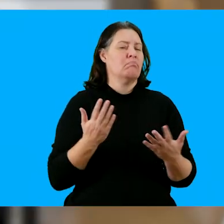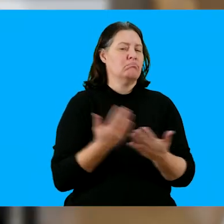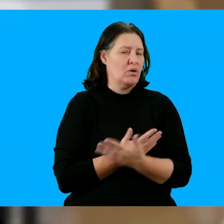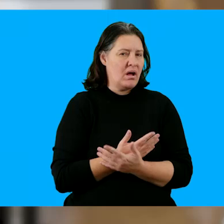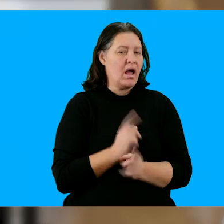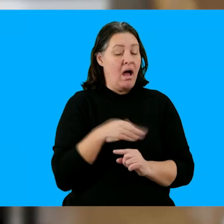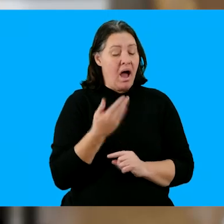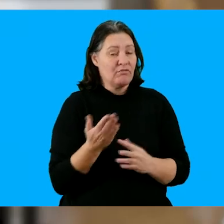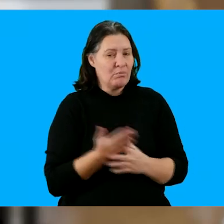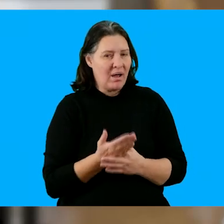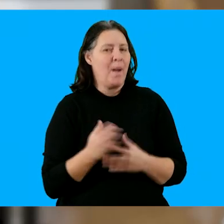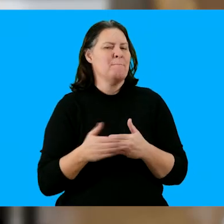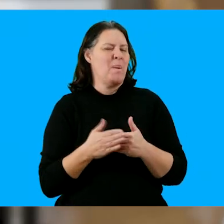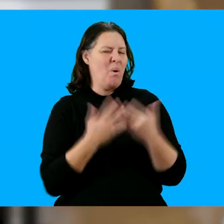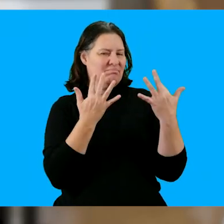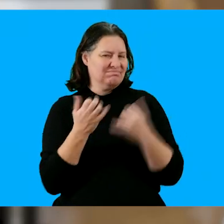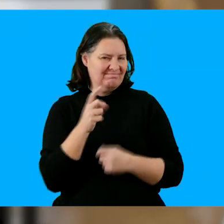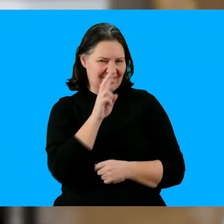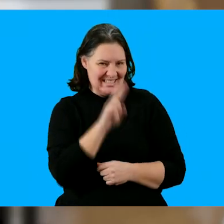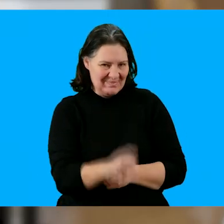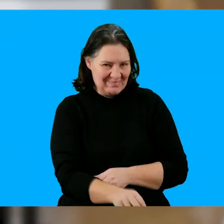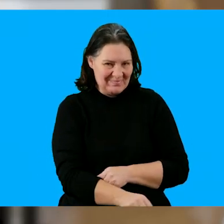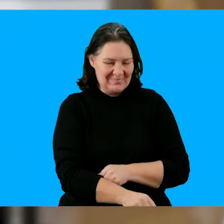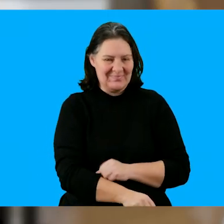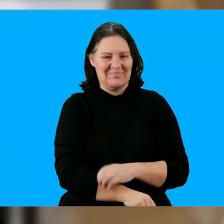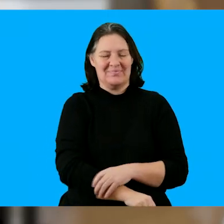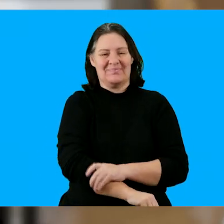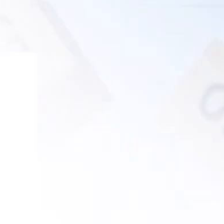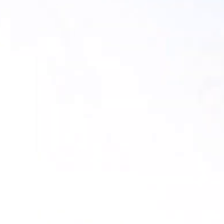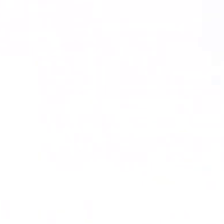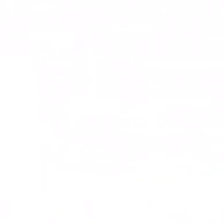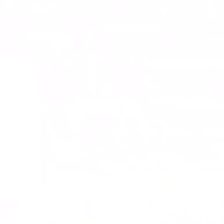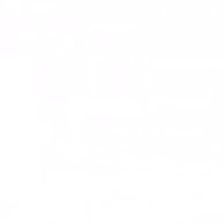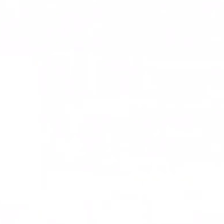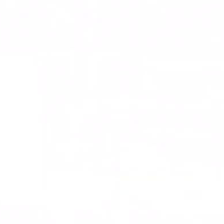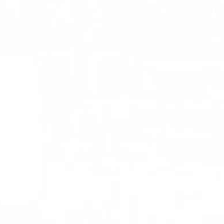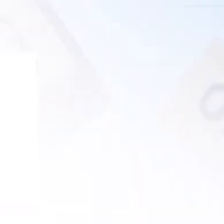take a quick break. After our break, we'll do some more sums. See you now.